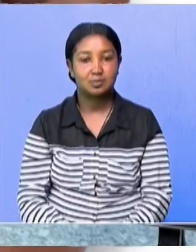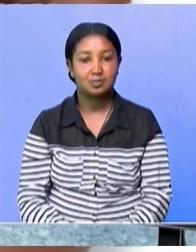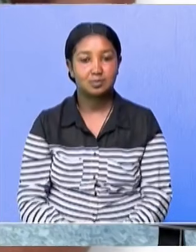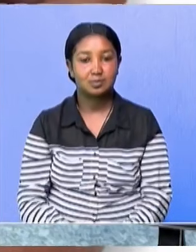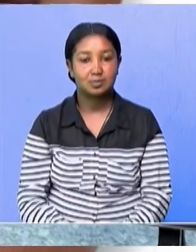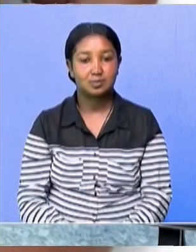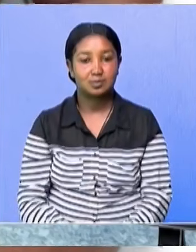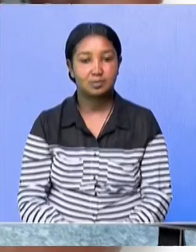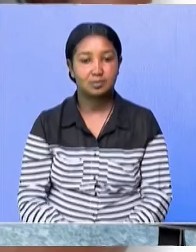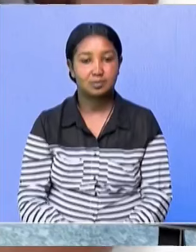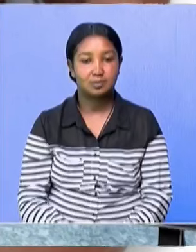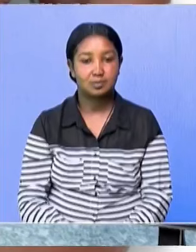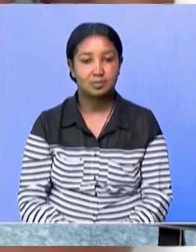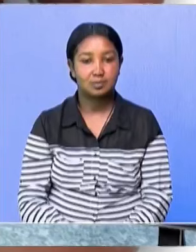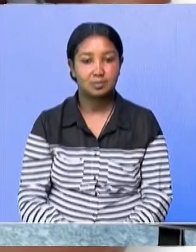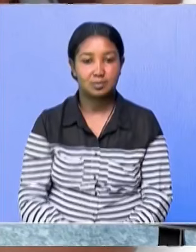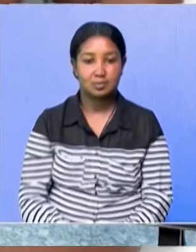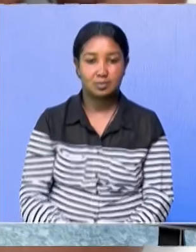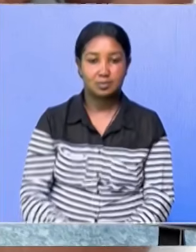around